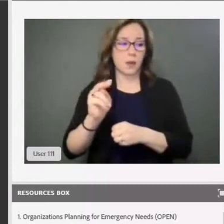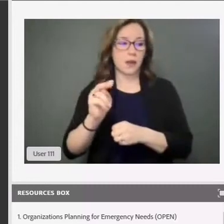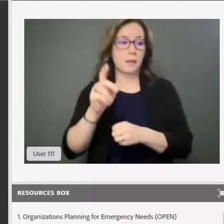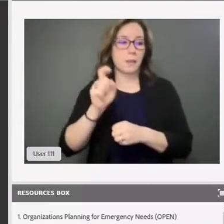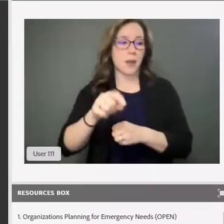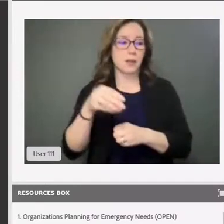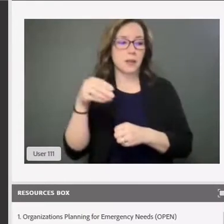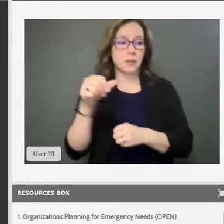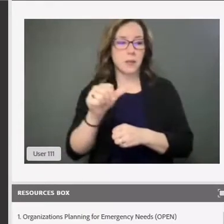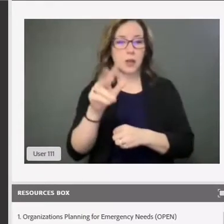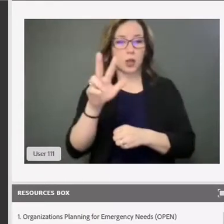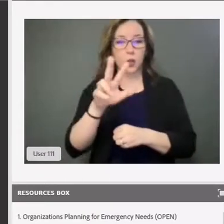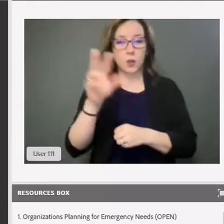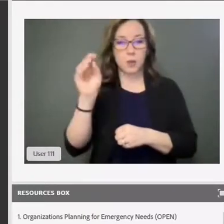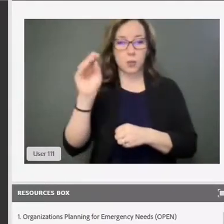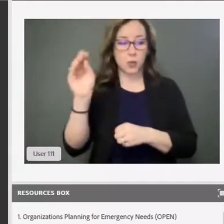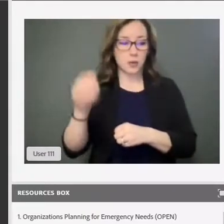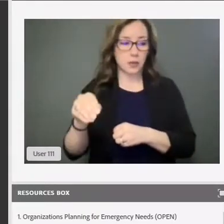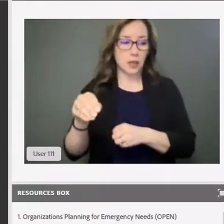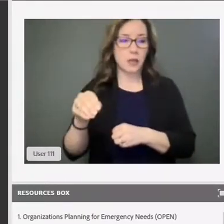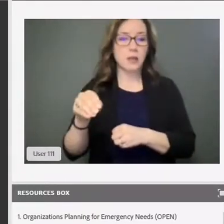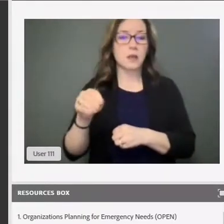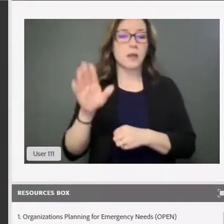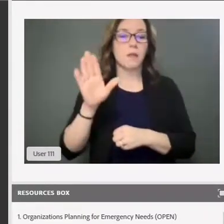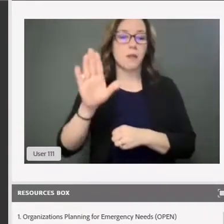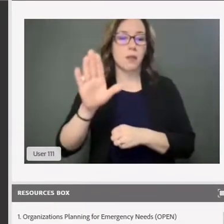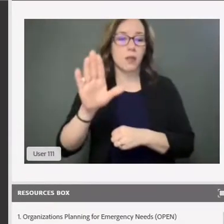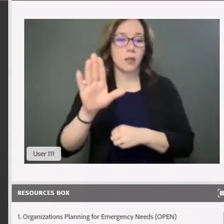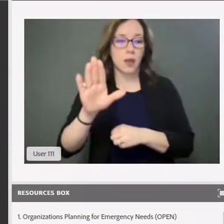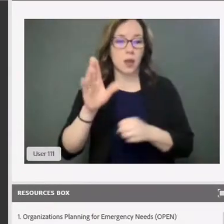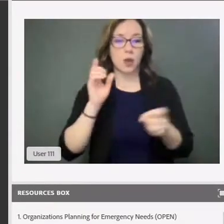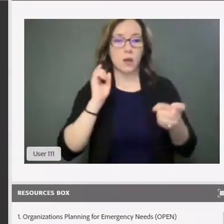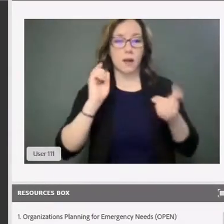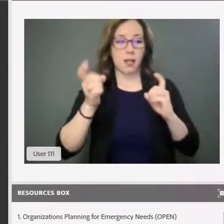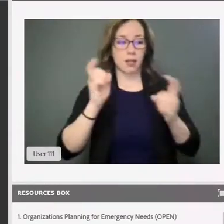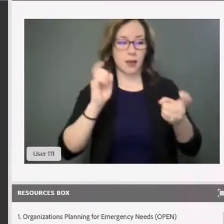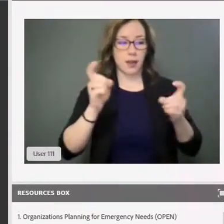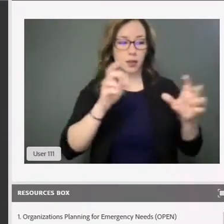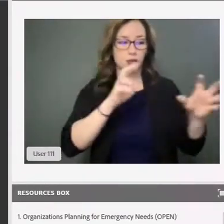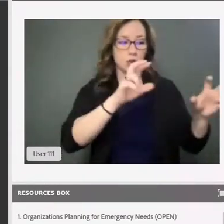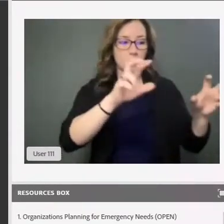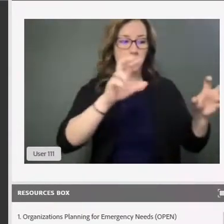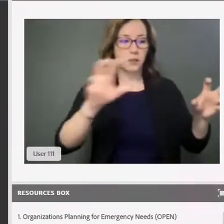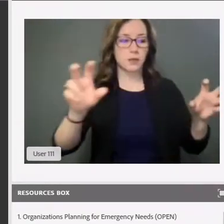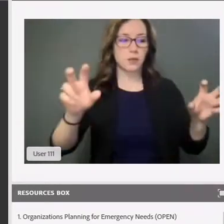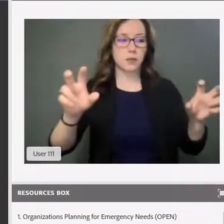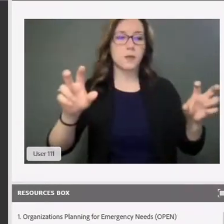3% of their SHSHP or UAC allocation